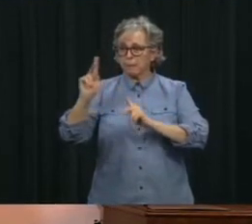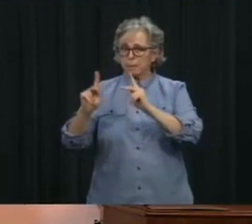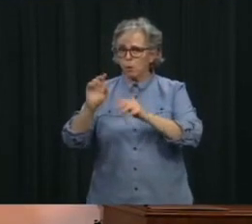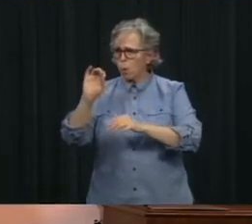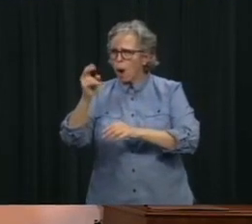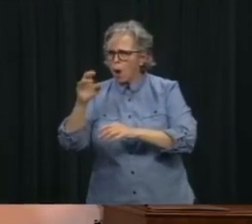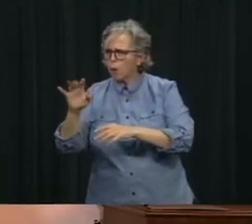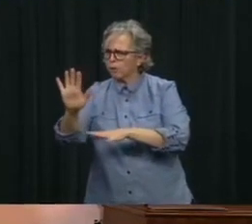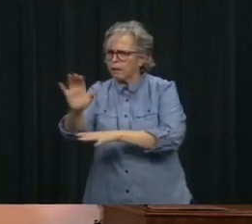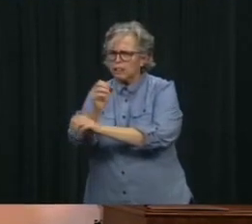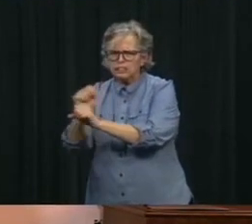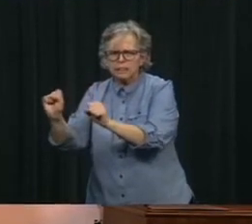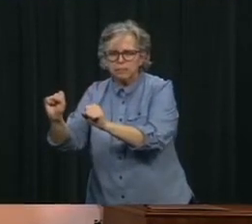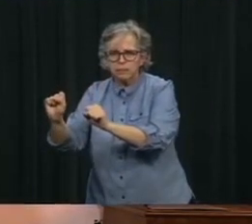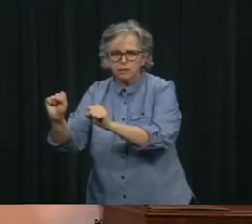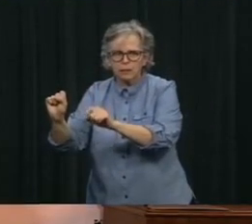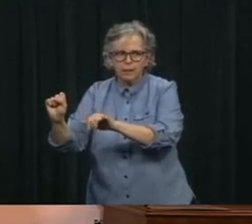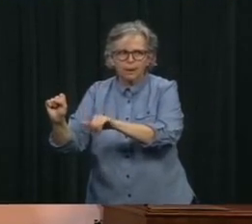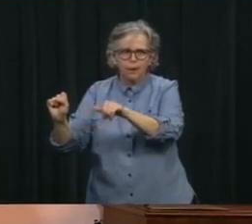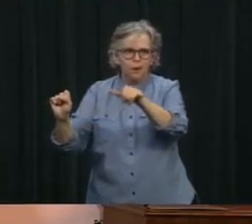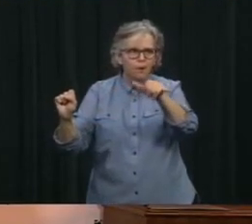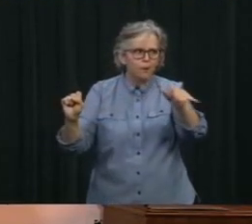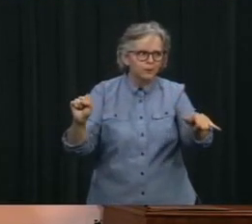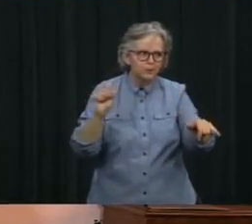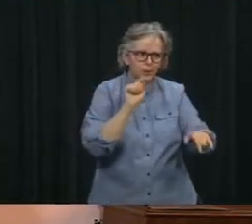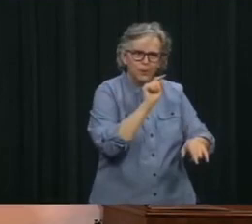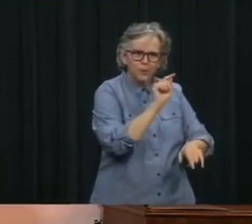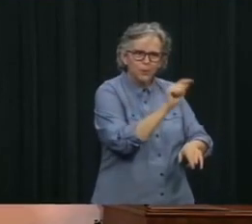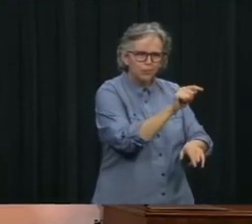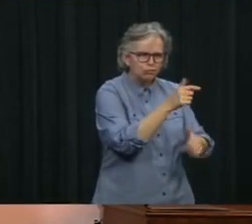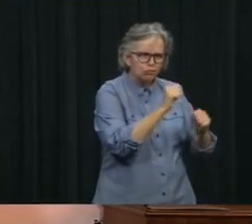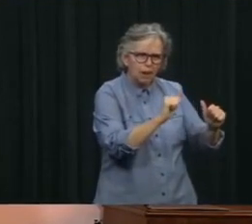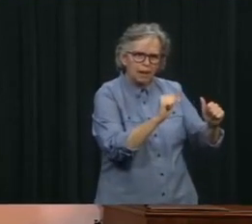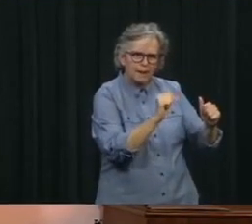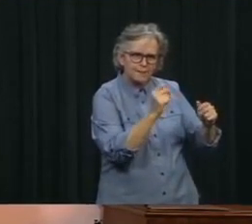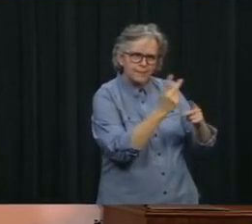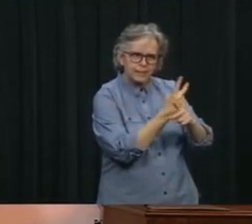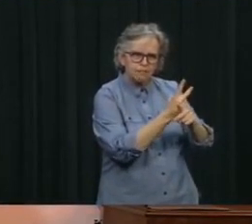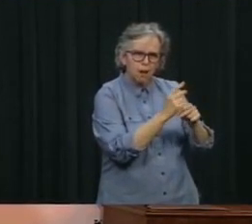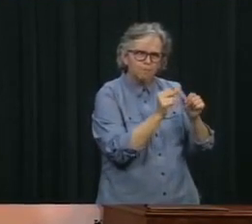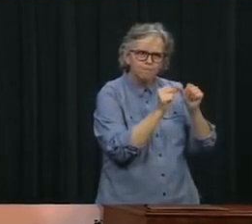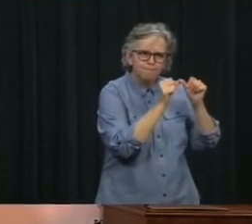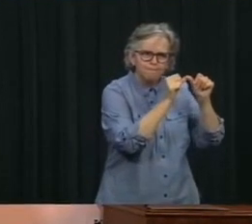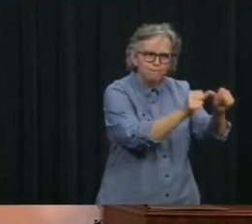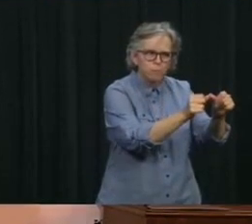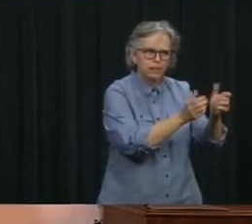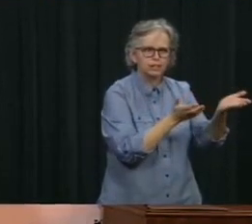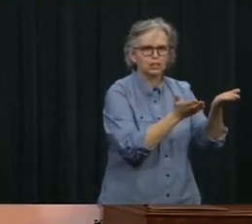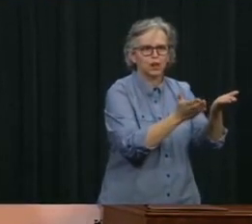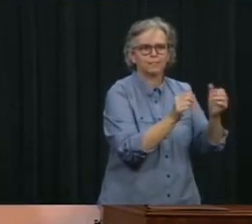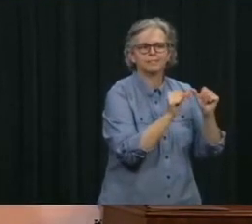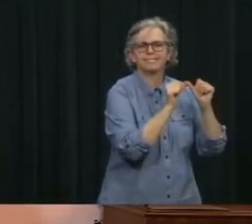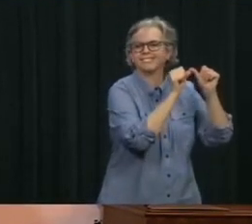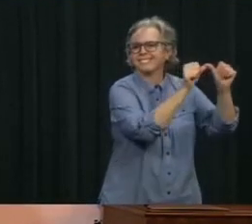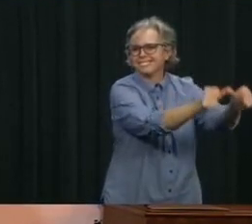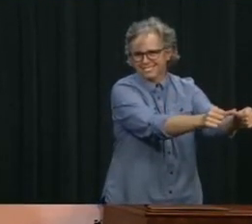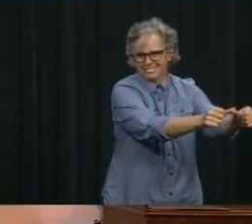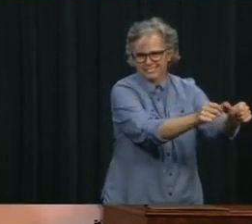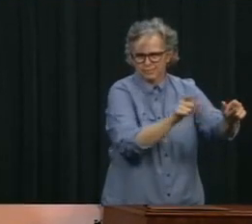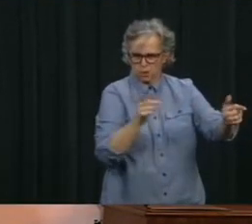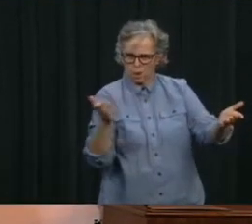but also tried to achieve continuation of essential services, continuation